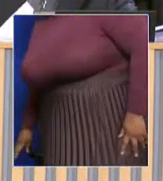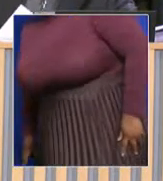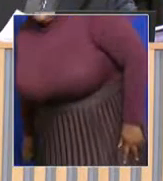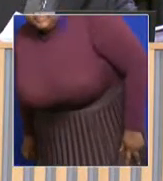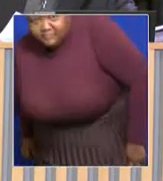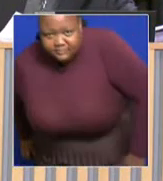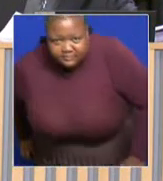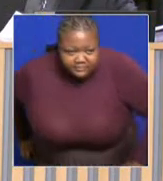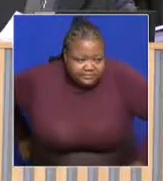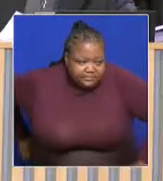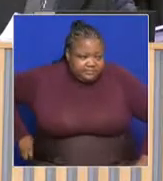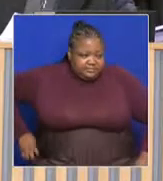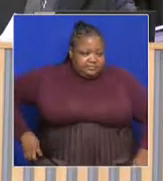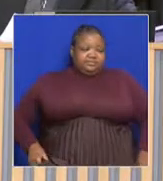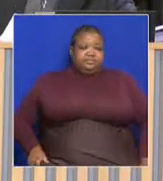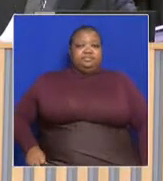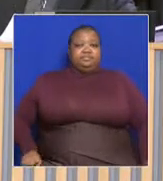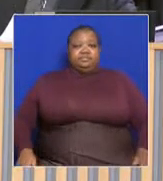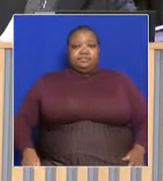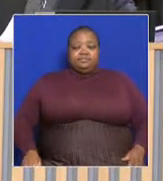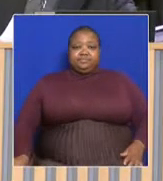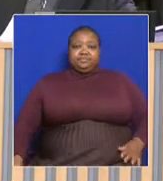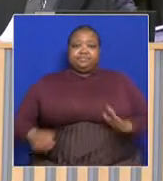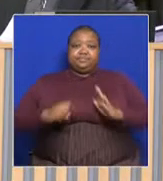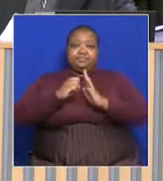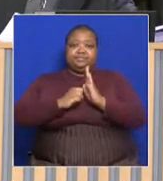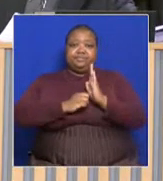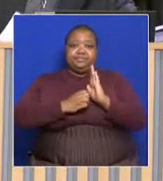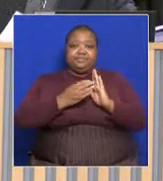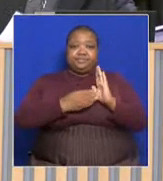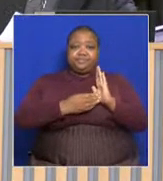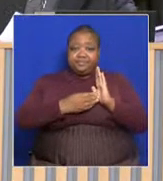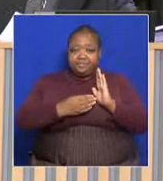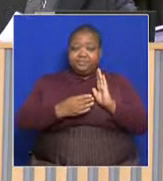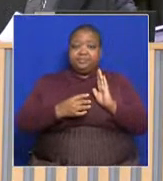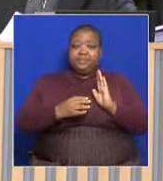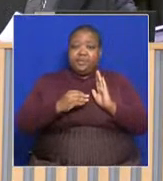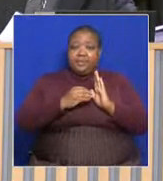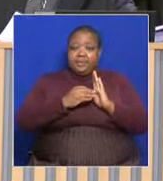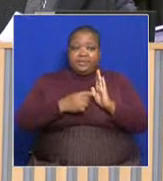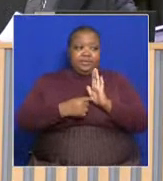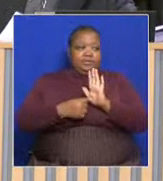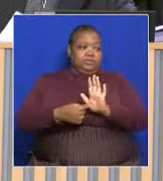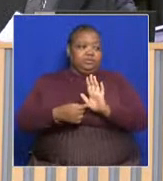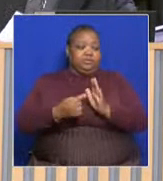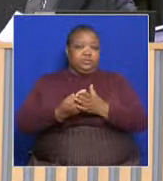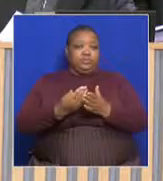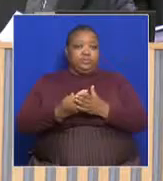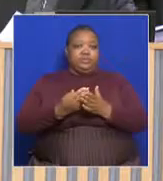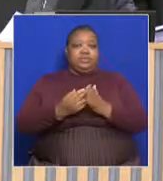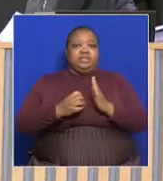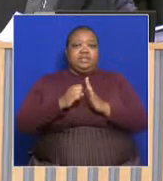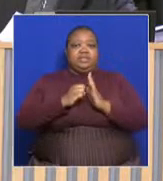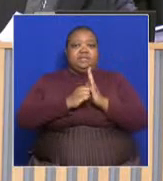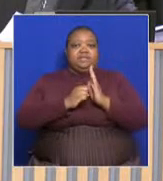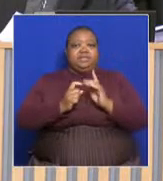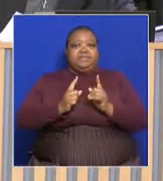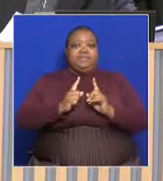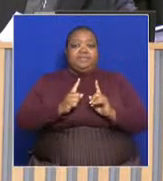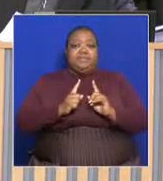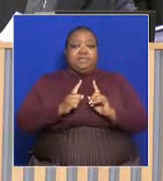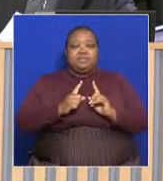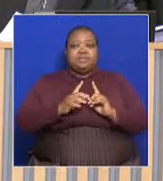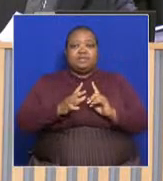way that you say this, and you can point me to that. Nowhere in your statement where you discuss your discussion or